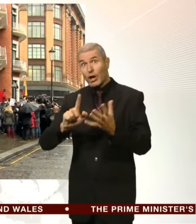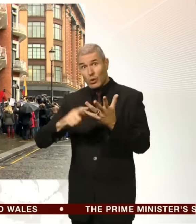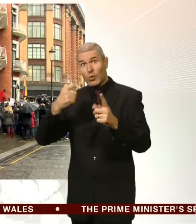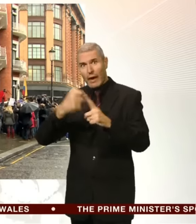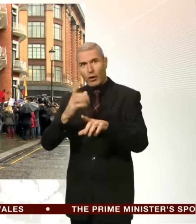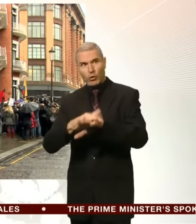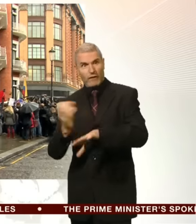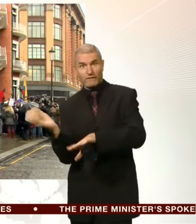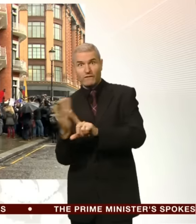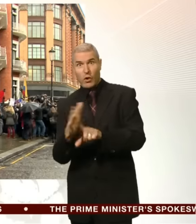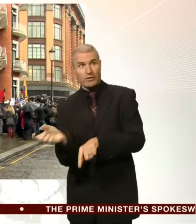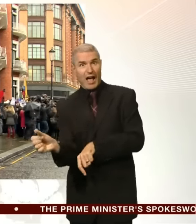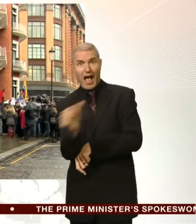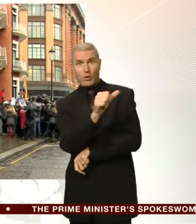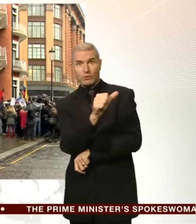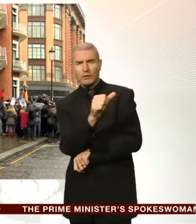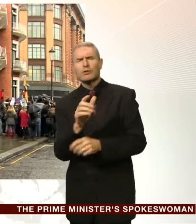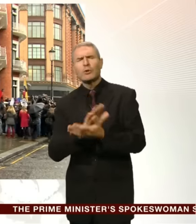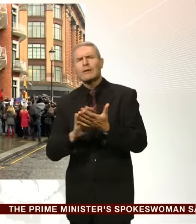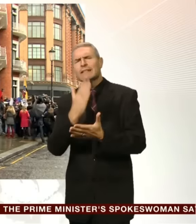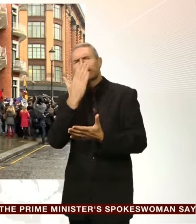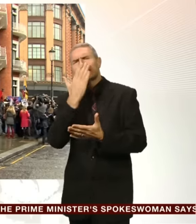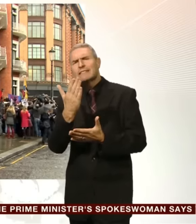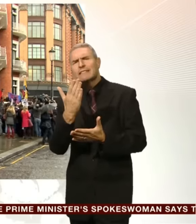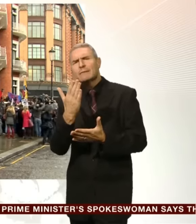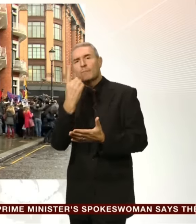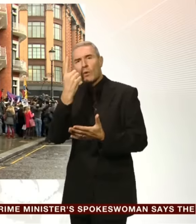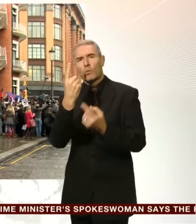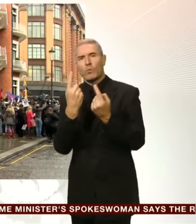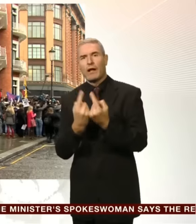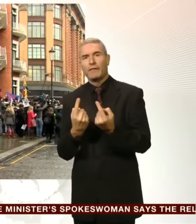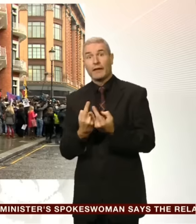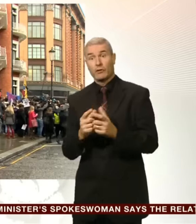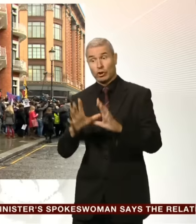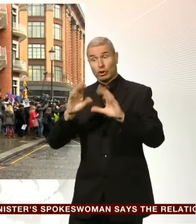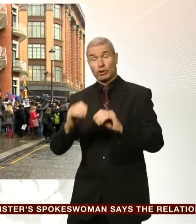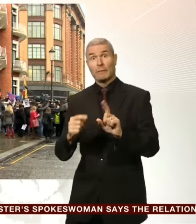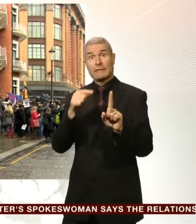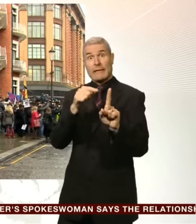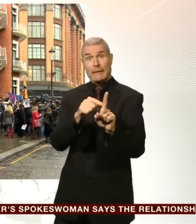the UK authorities. It would seem, Simon, that the only thing that would stop him...